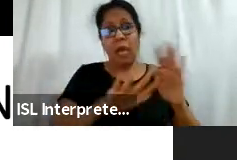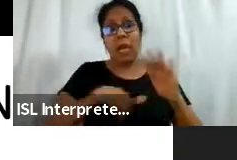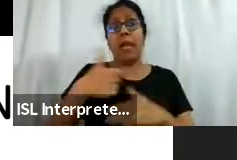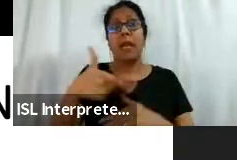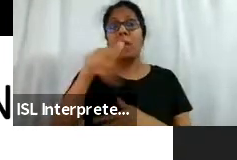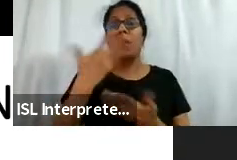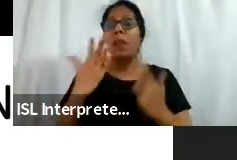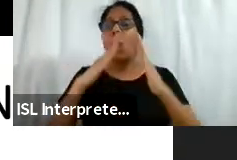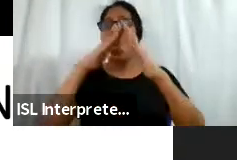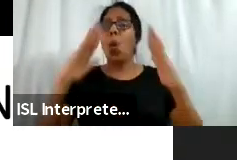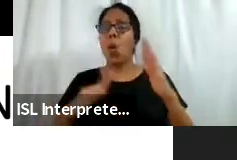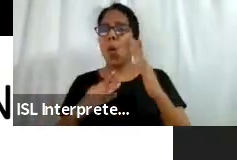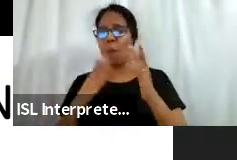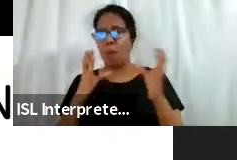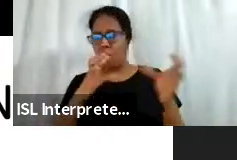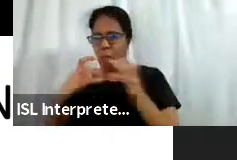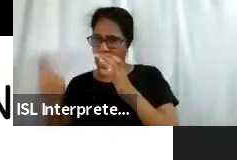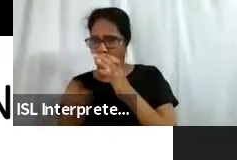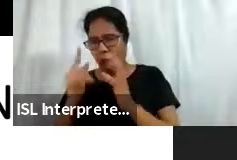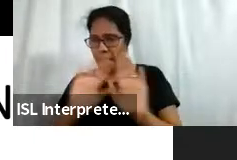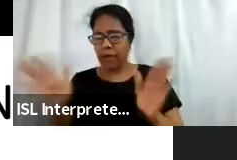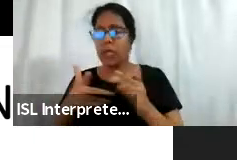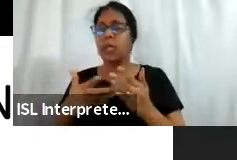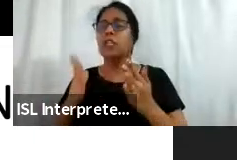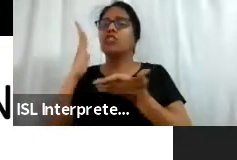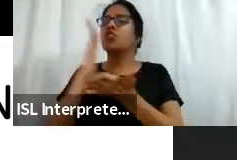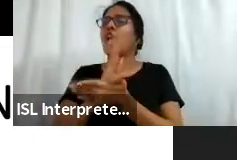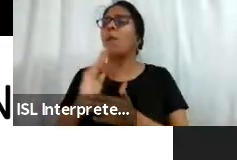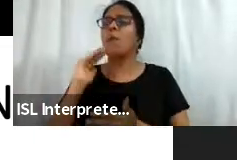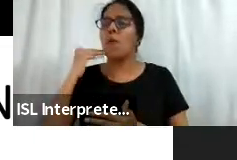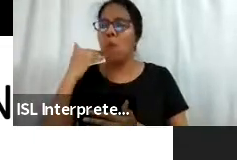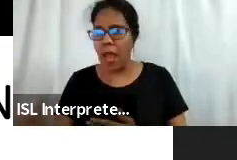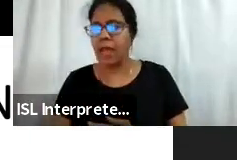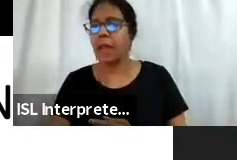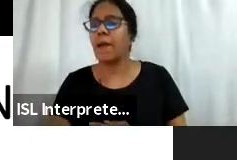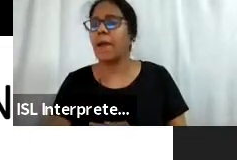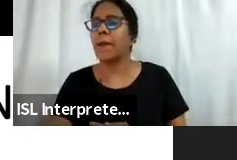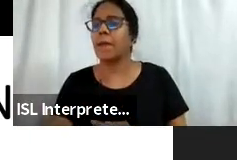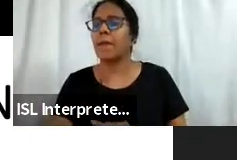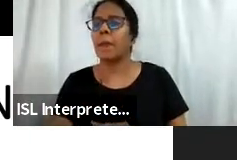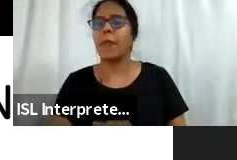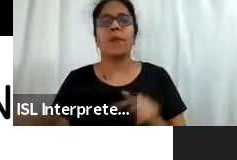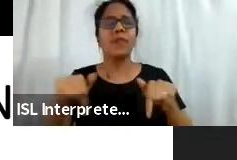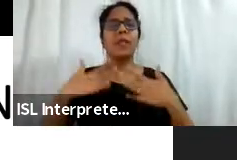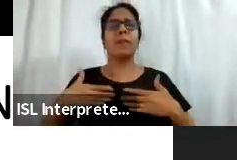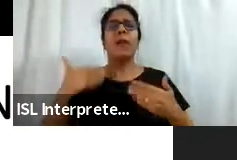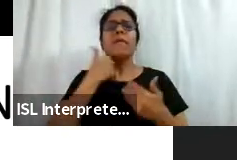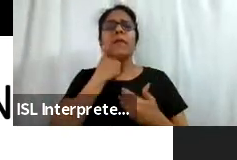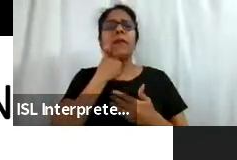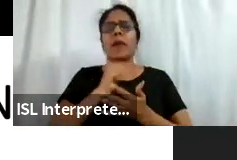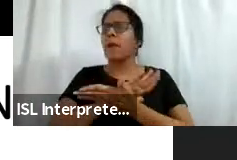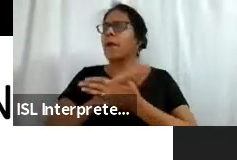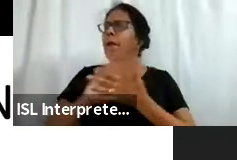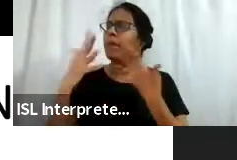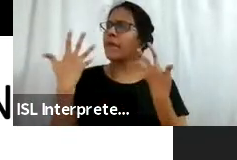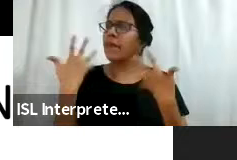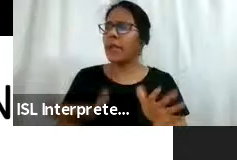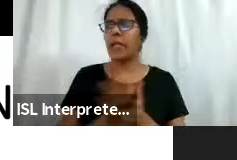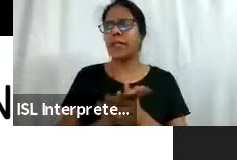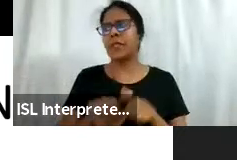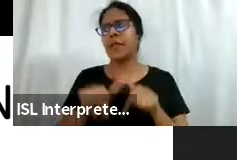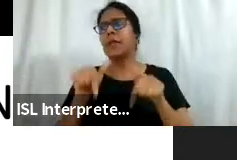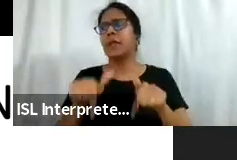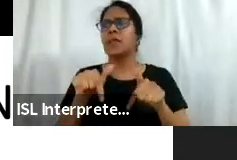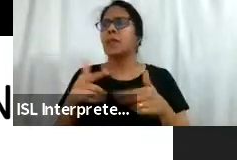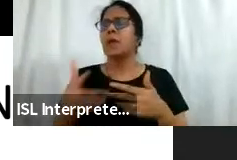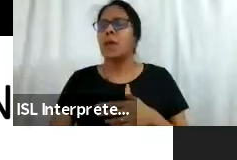symptoms, 17 days with no fever for the past 10 days is the time when you finish your home